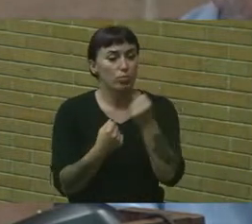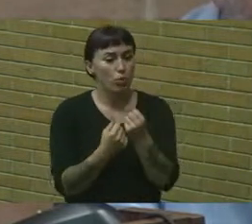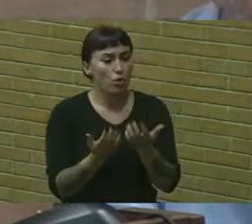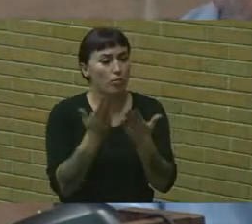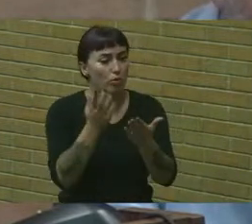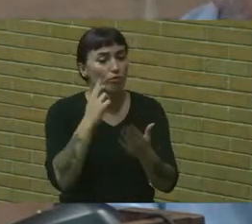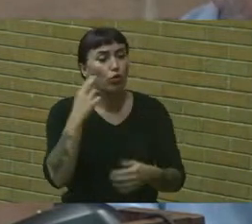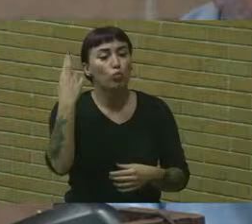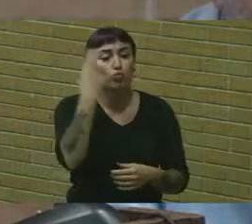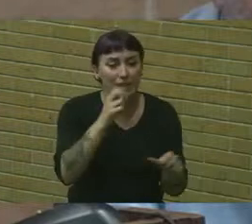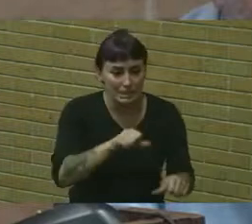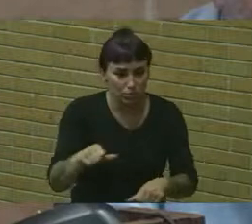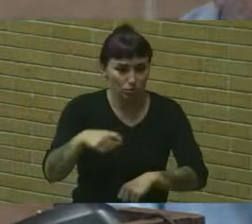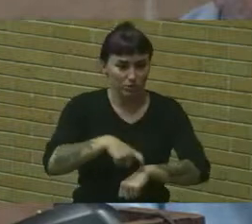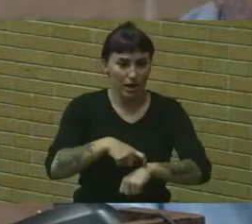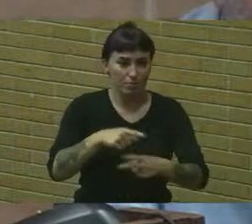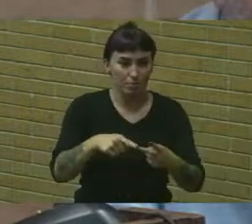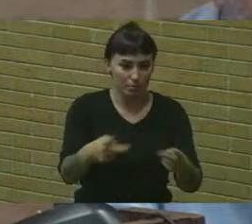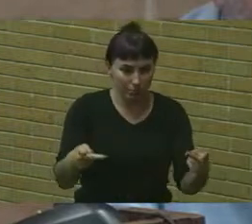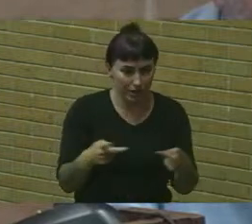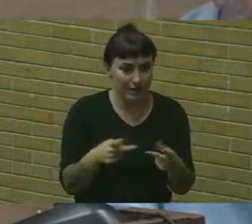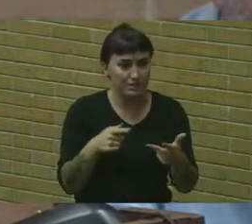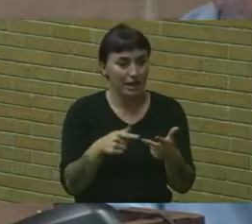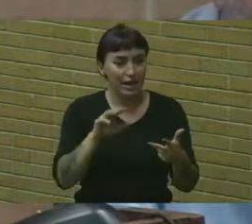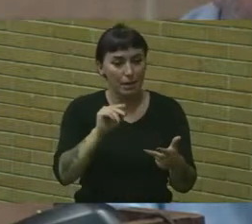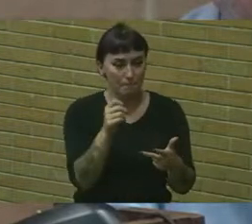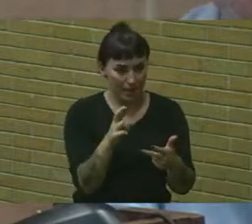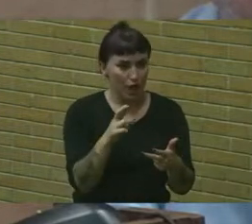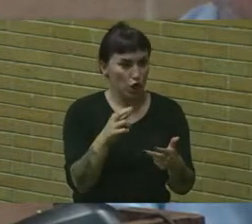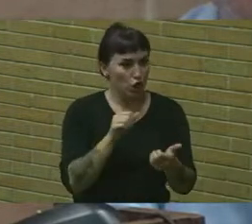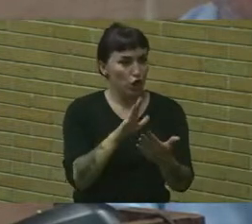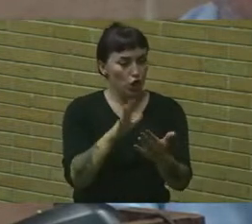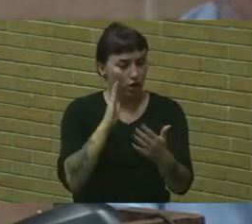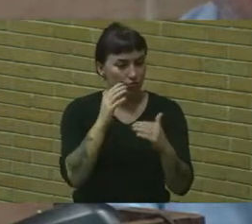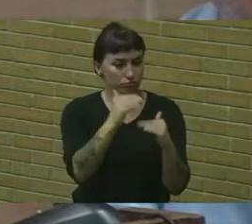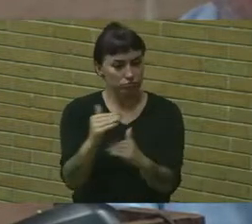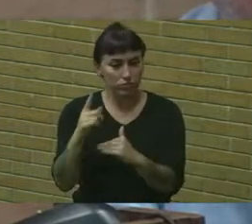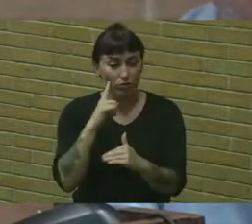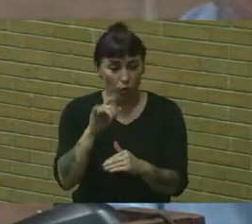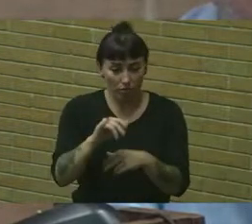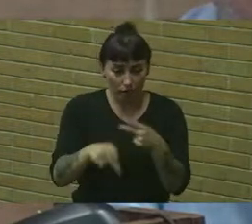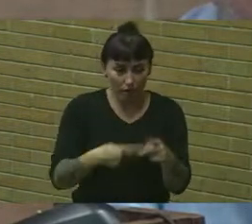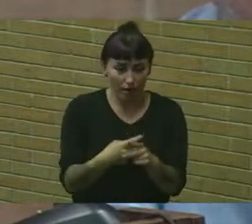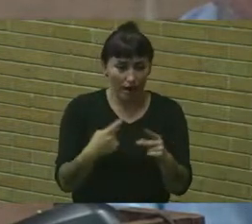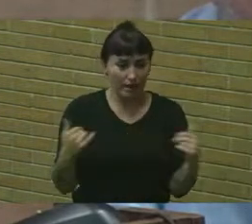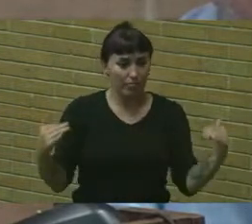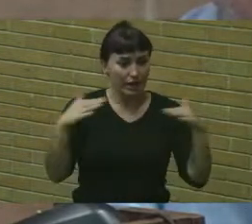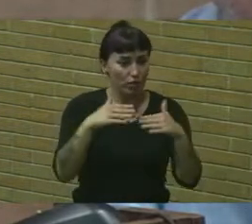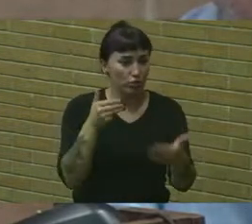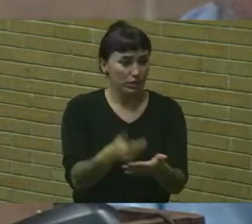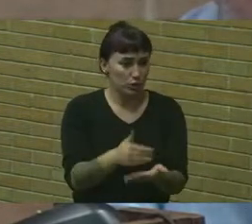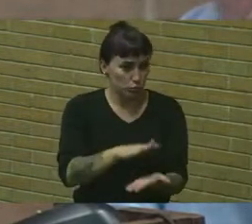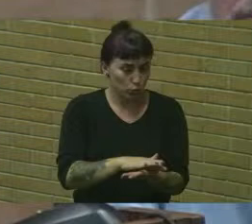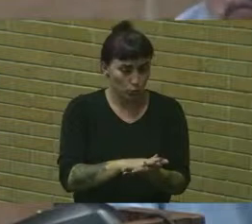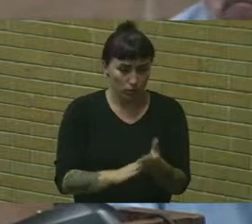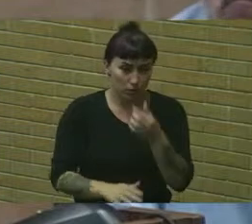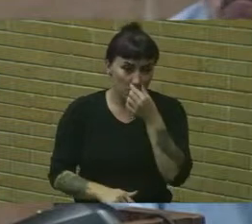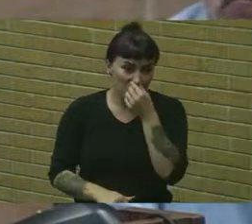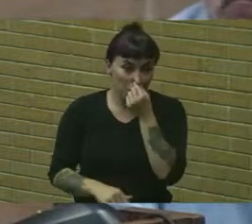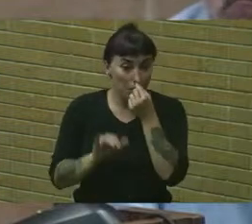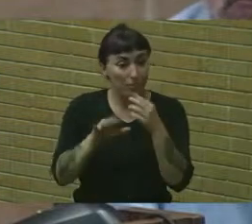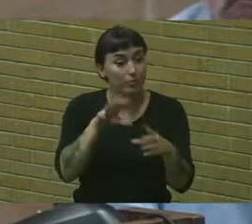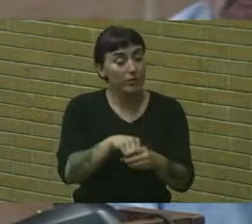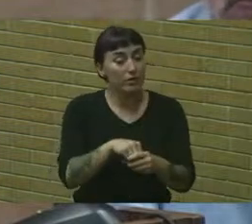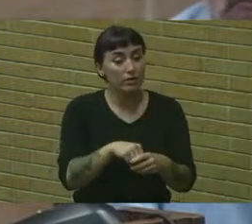for reasonable time, place, and manner restrictions on such gatherings near schools. This